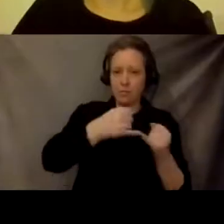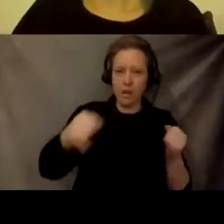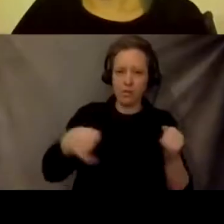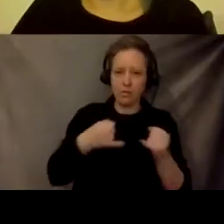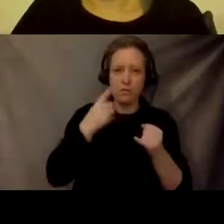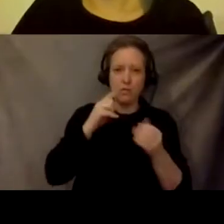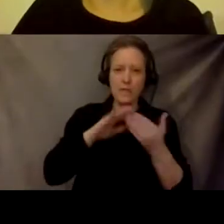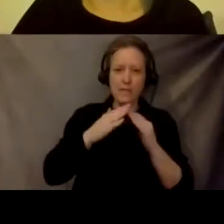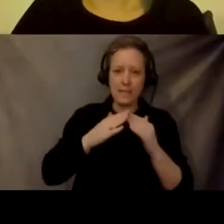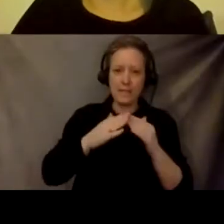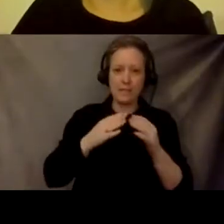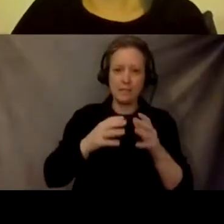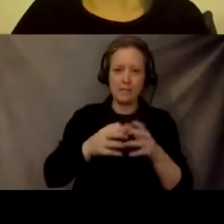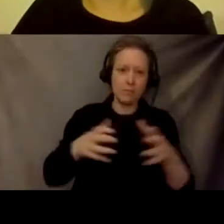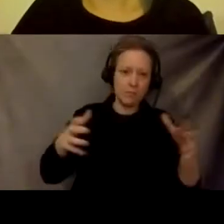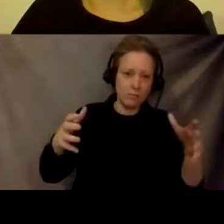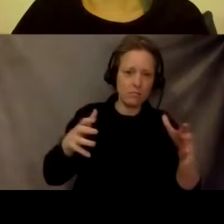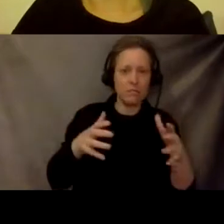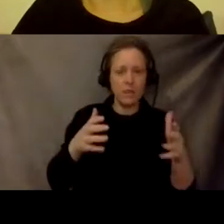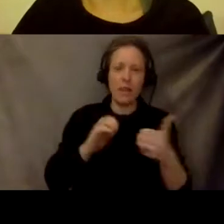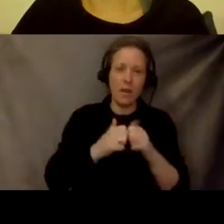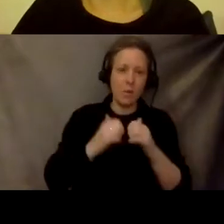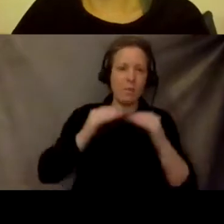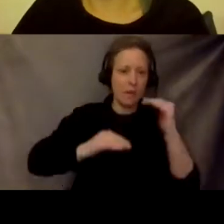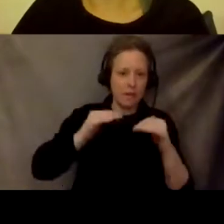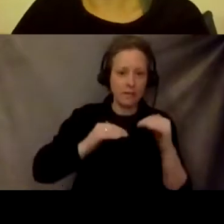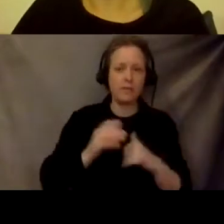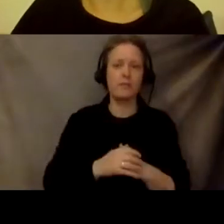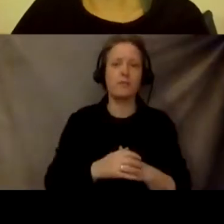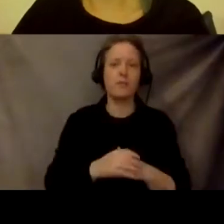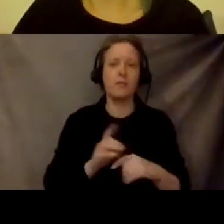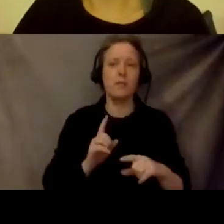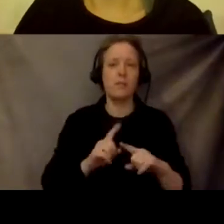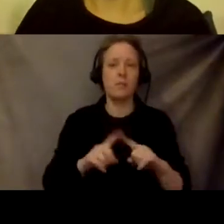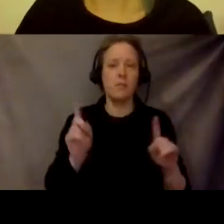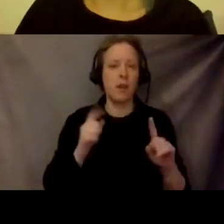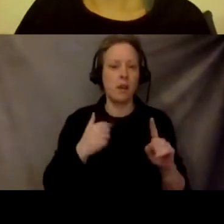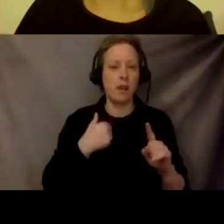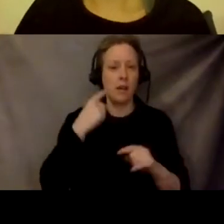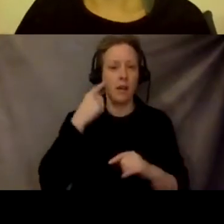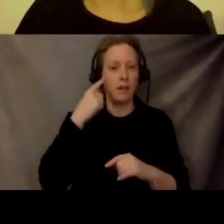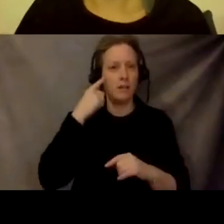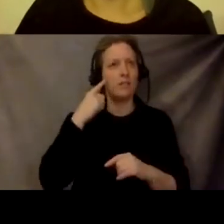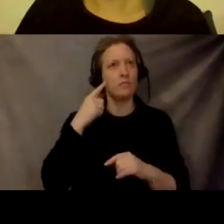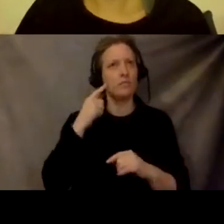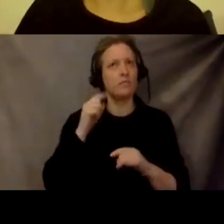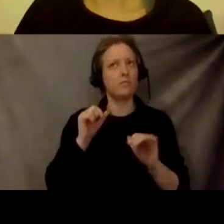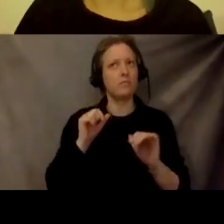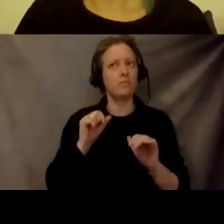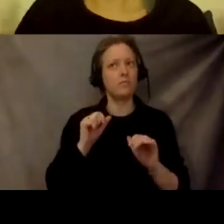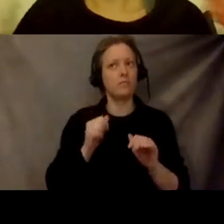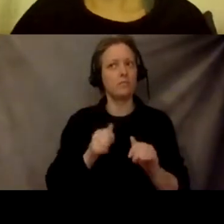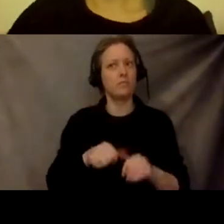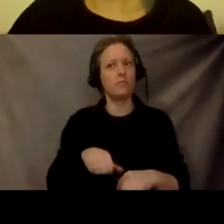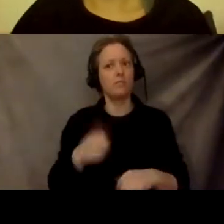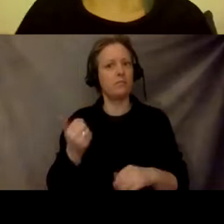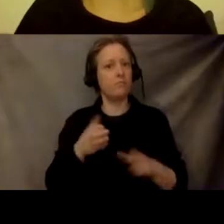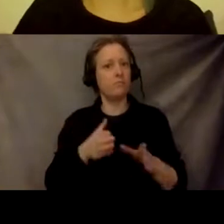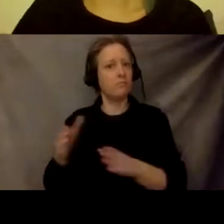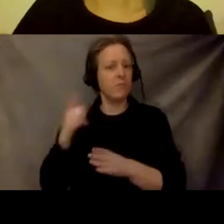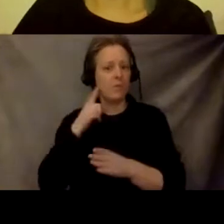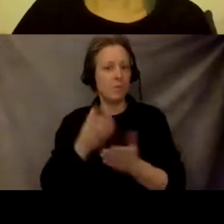that there's also a way that things can develop that incorporate protecting trees as we